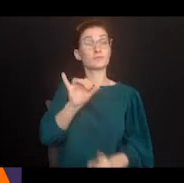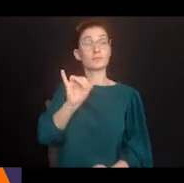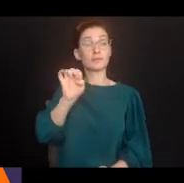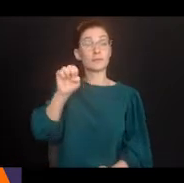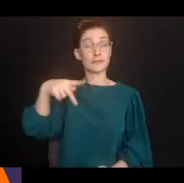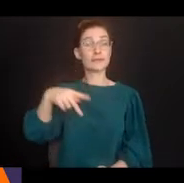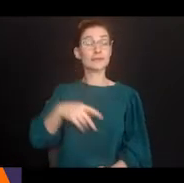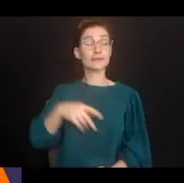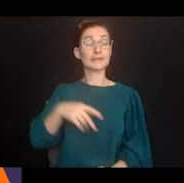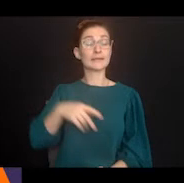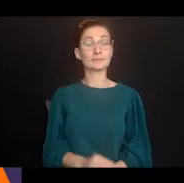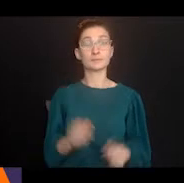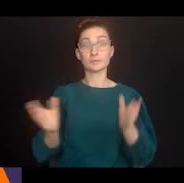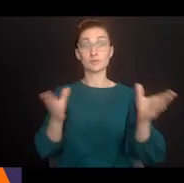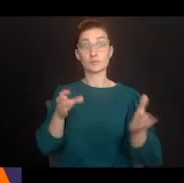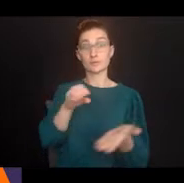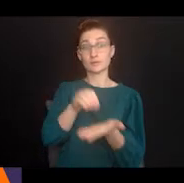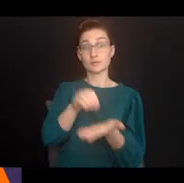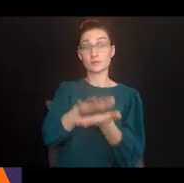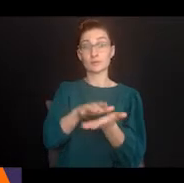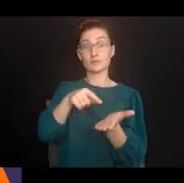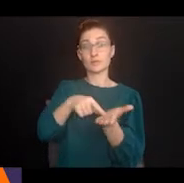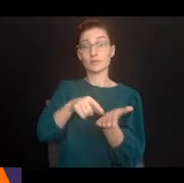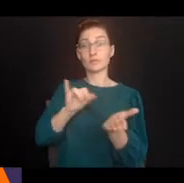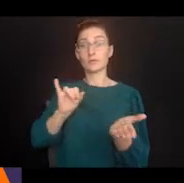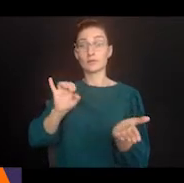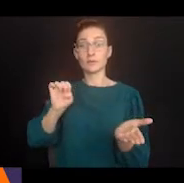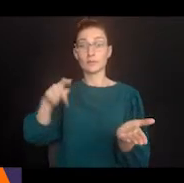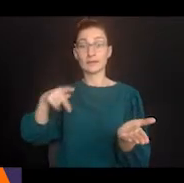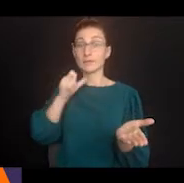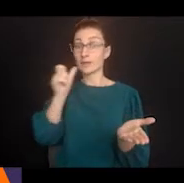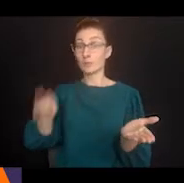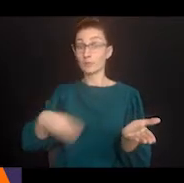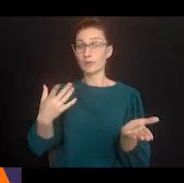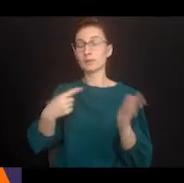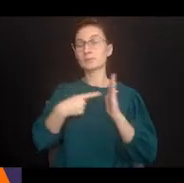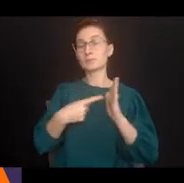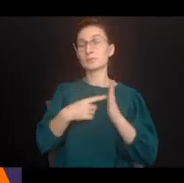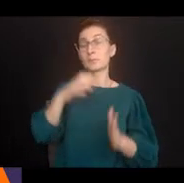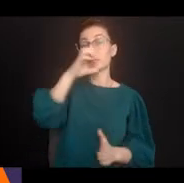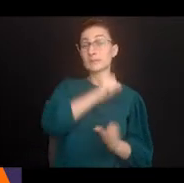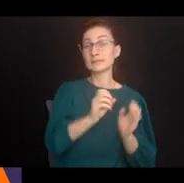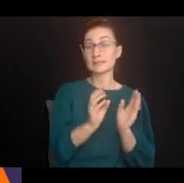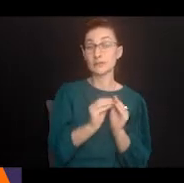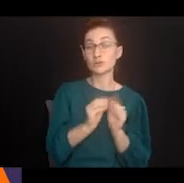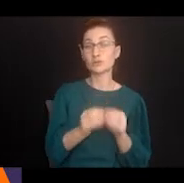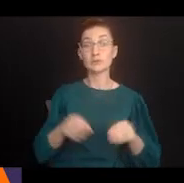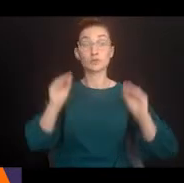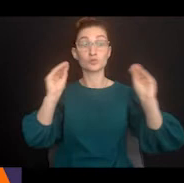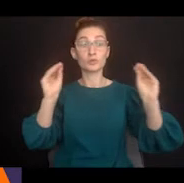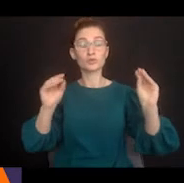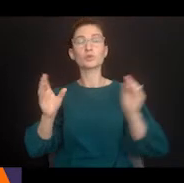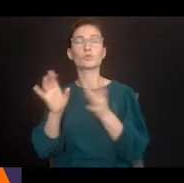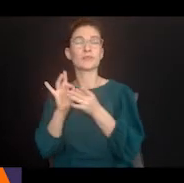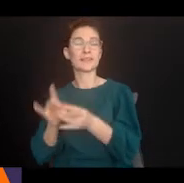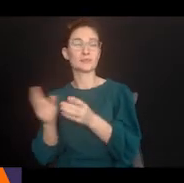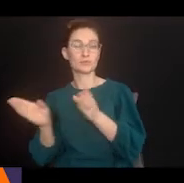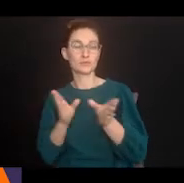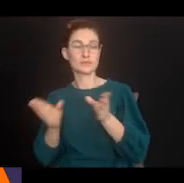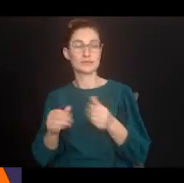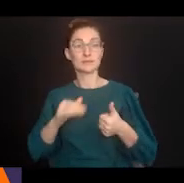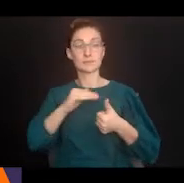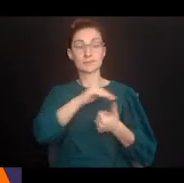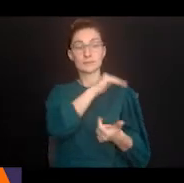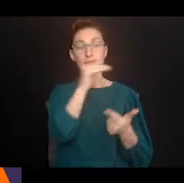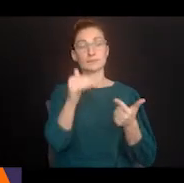IEP. Services on IEP that were not provided, such as missed sessions, instruction, or related